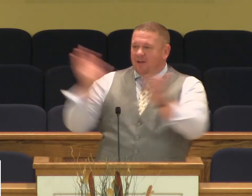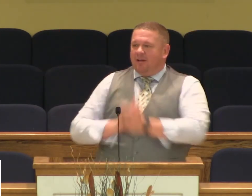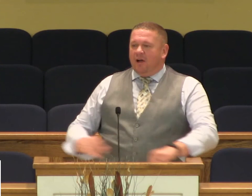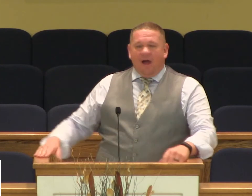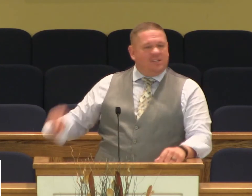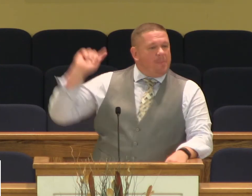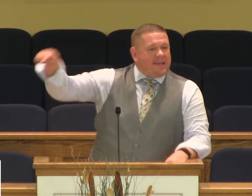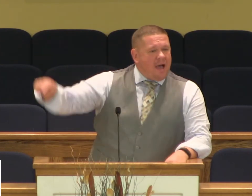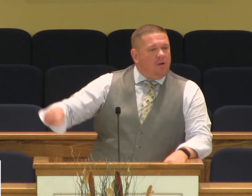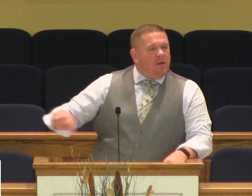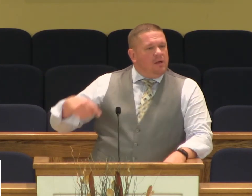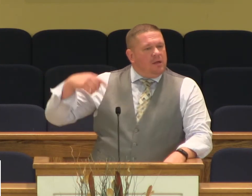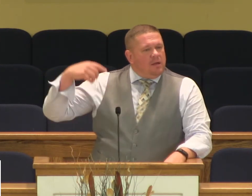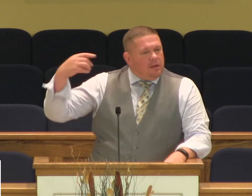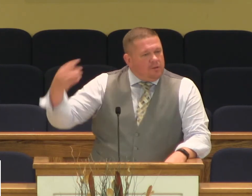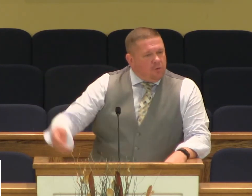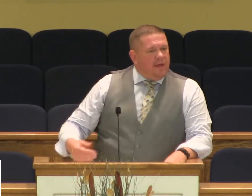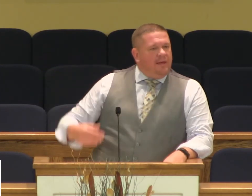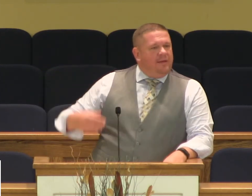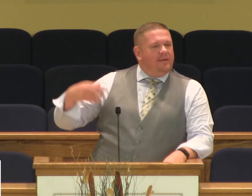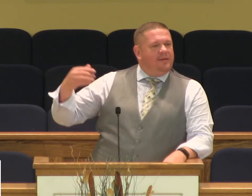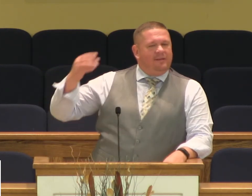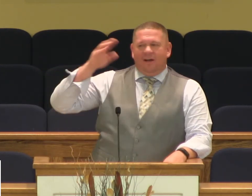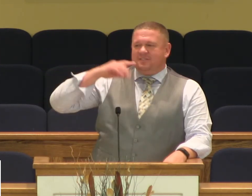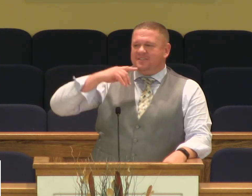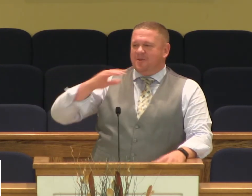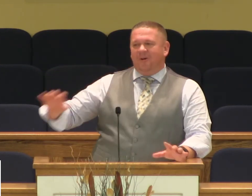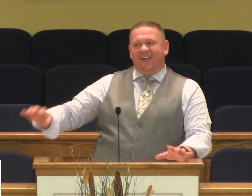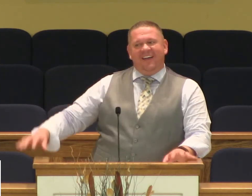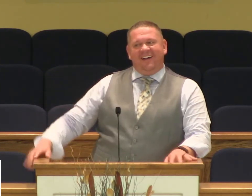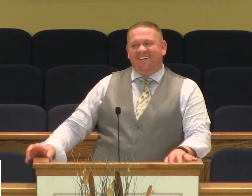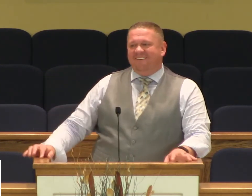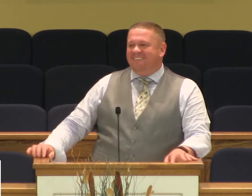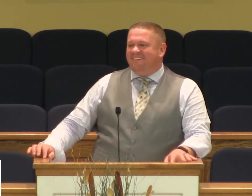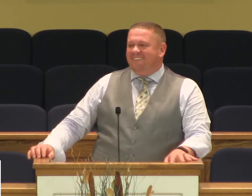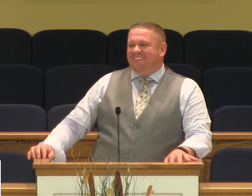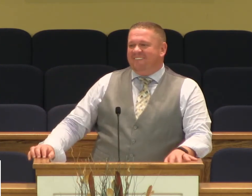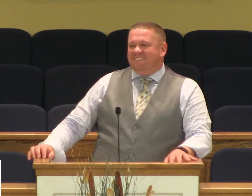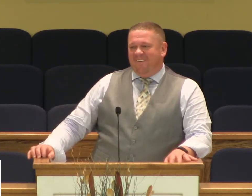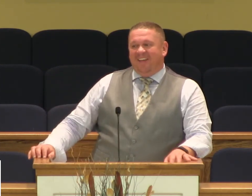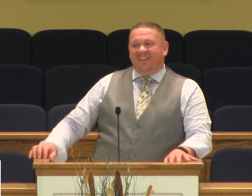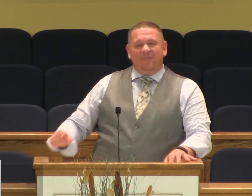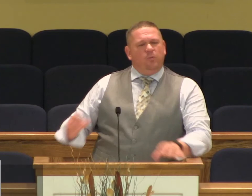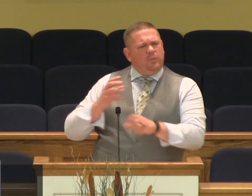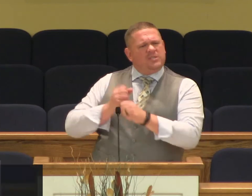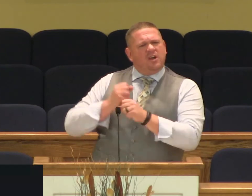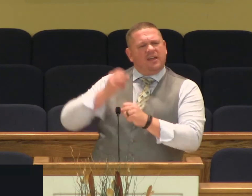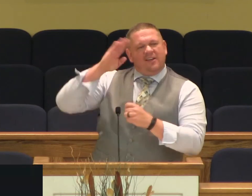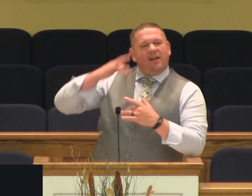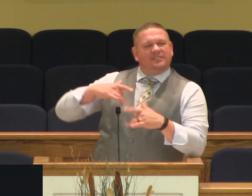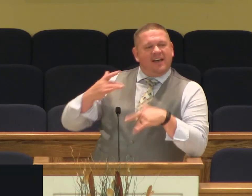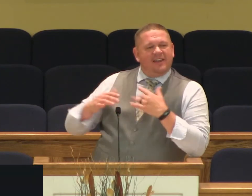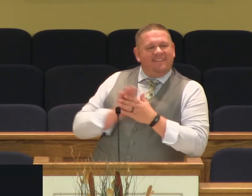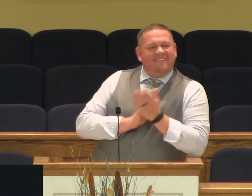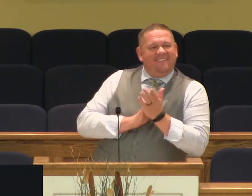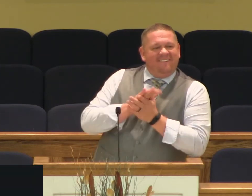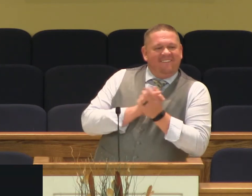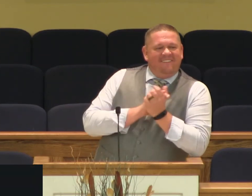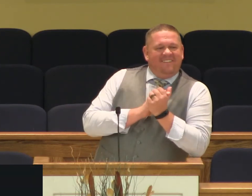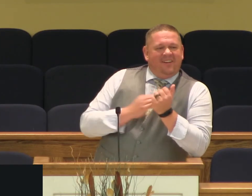Celebrate. All right, let's go back out. And doing that. And God says, oh, yeah. Oh, yeah. When we start getting God